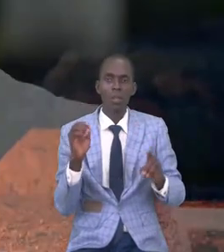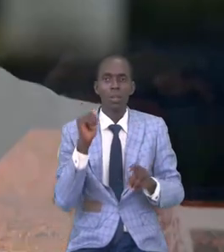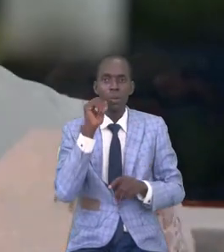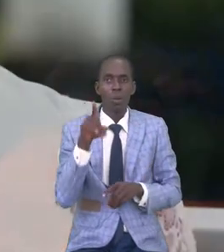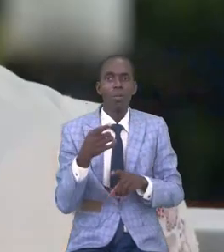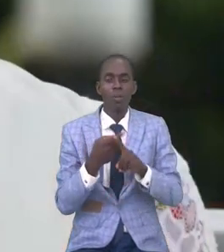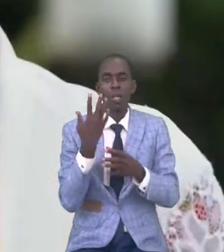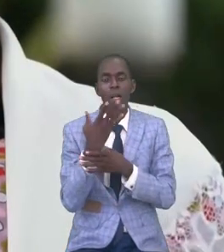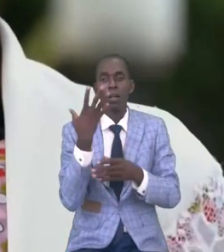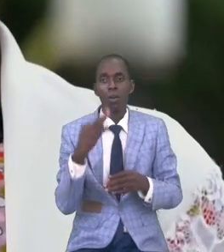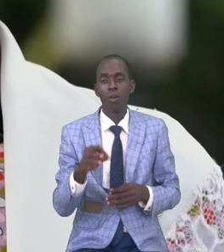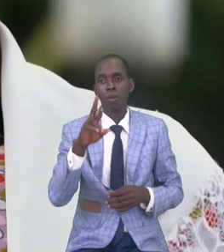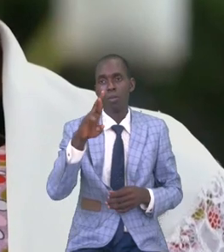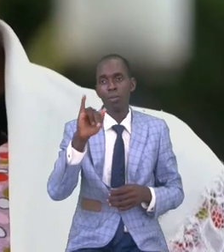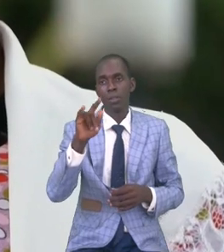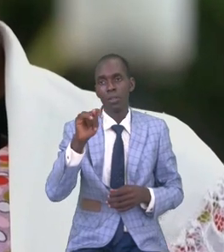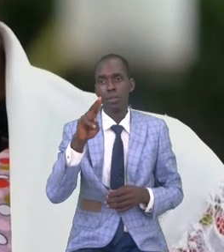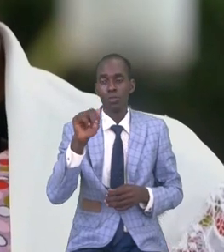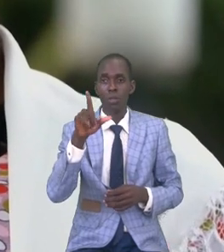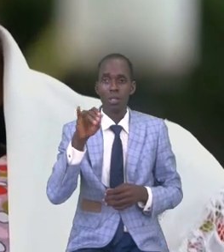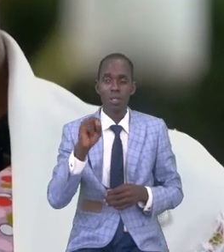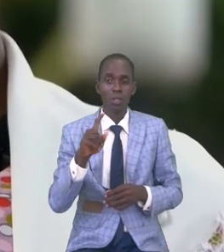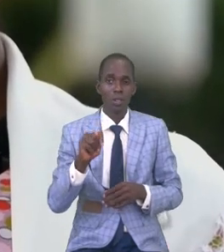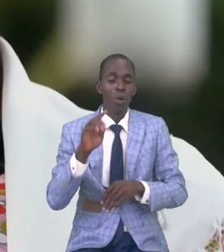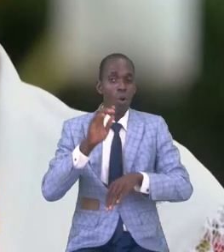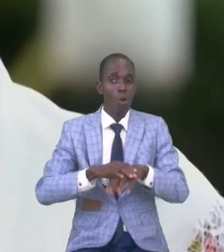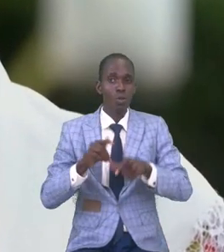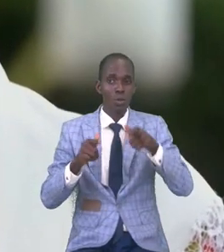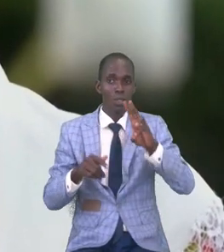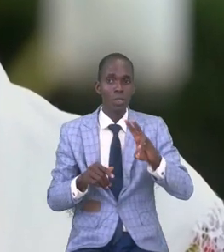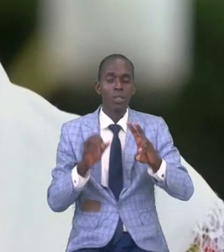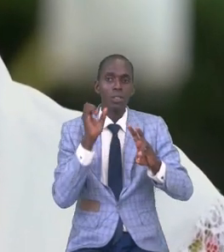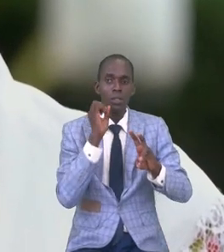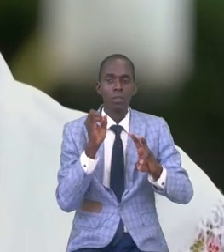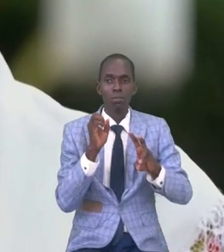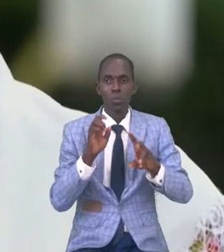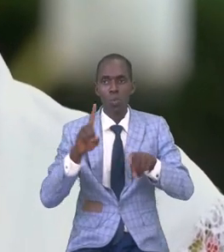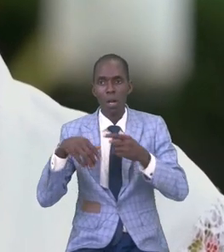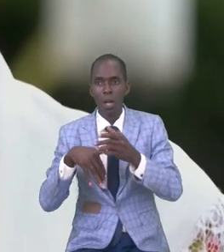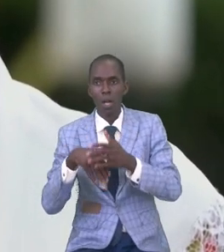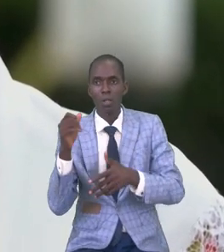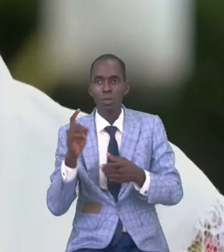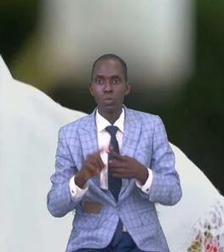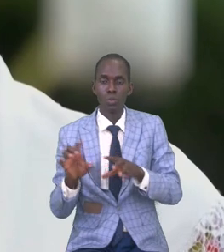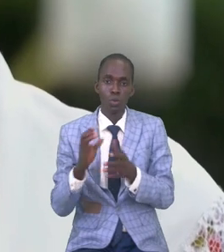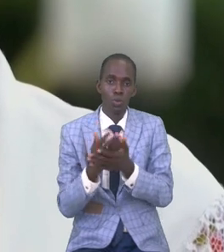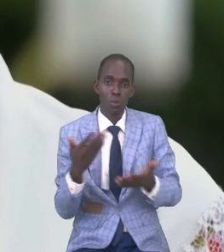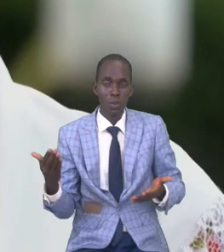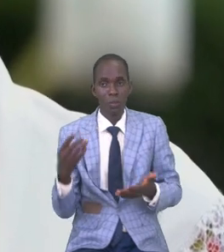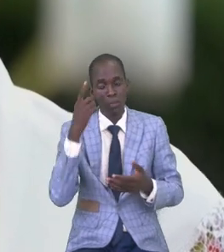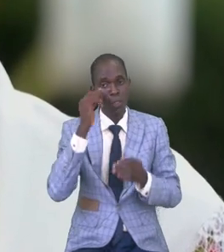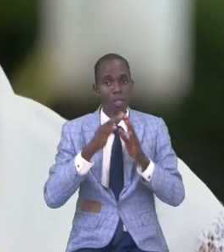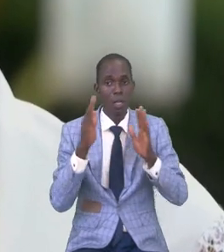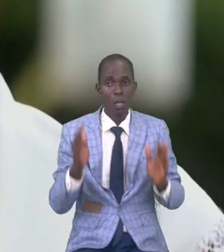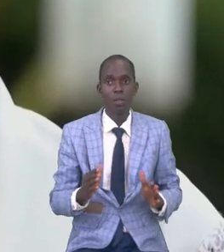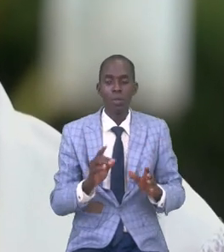day, on the 26th, I was about to run some errands for myself and the house, and then I went